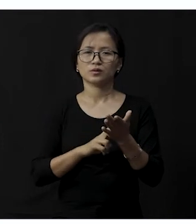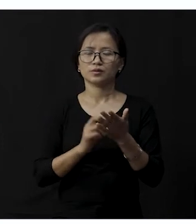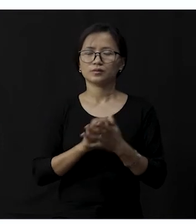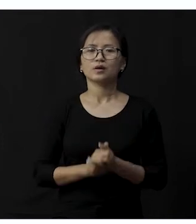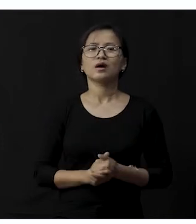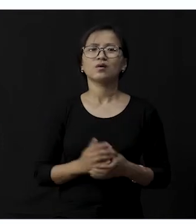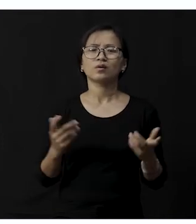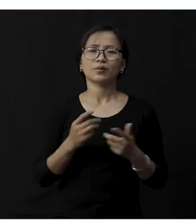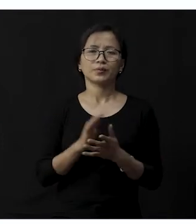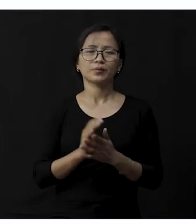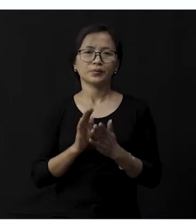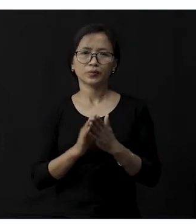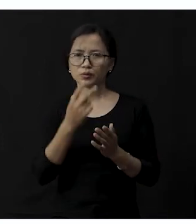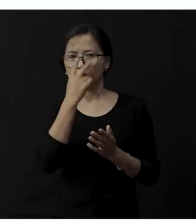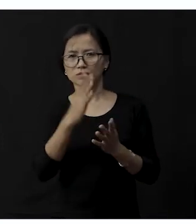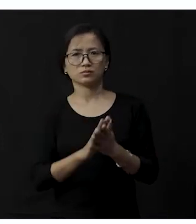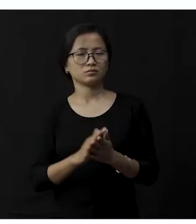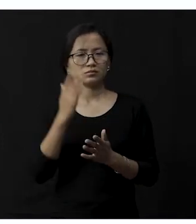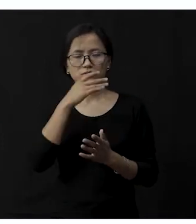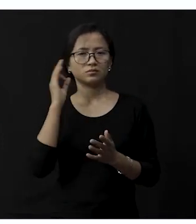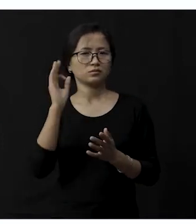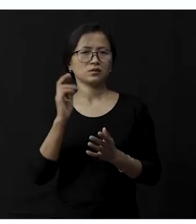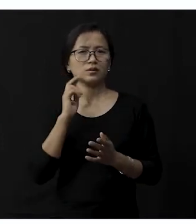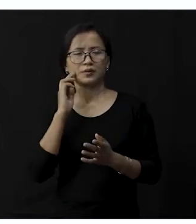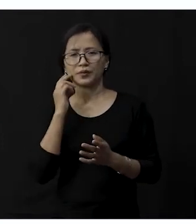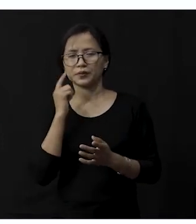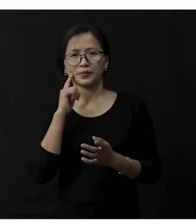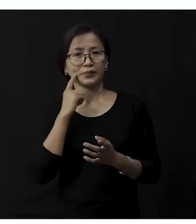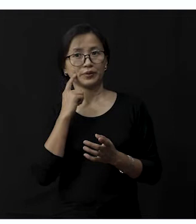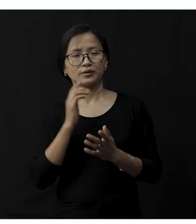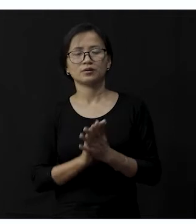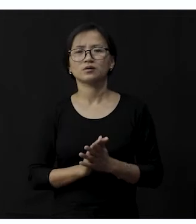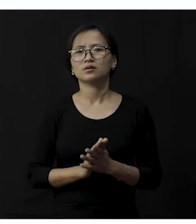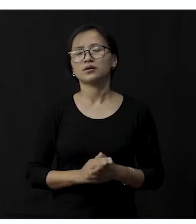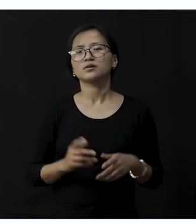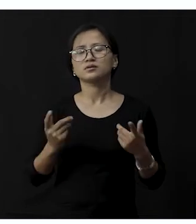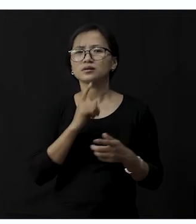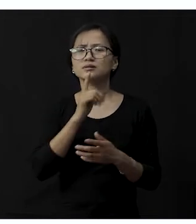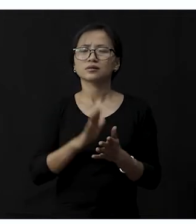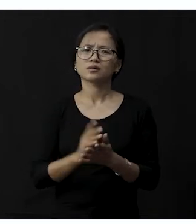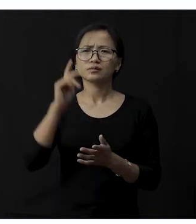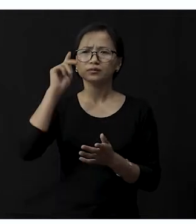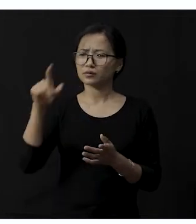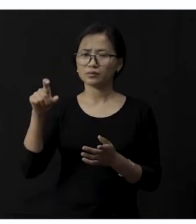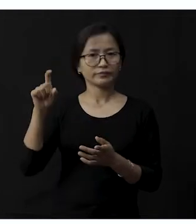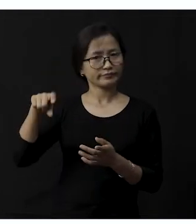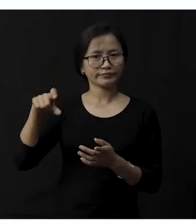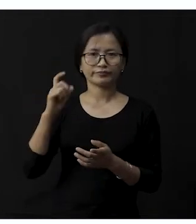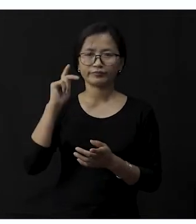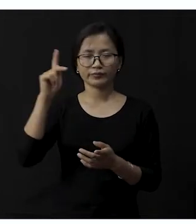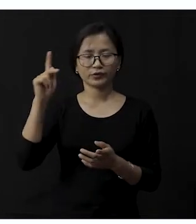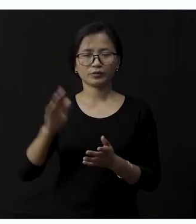pretty is how I am defining you. If I say Kohima is a beautiful city. So Kohima is a noun because it's a name of a